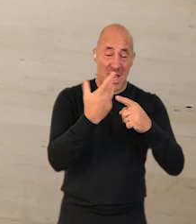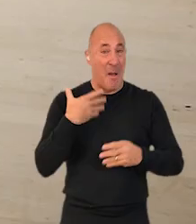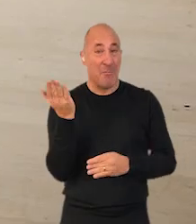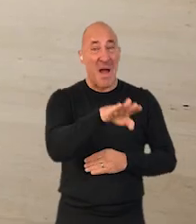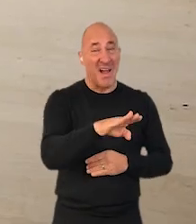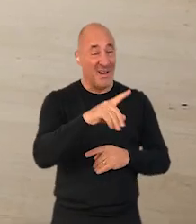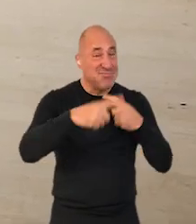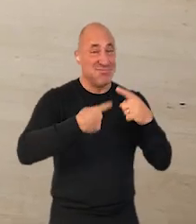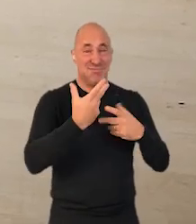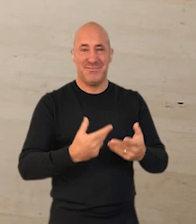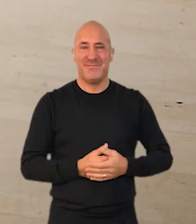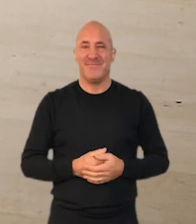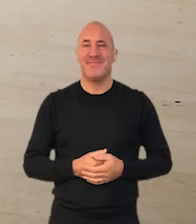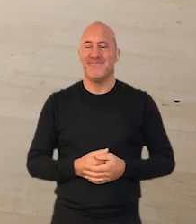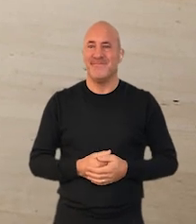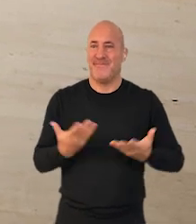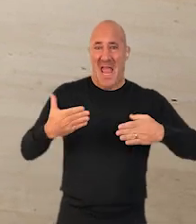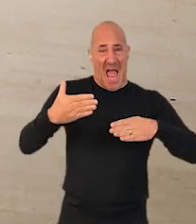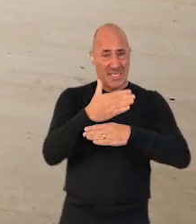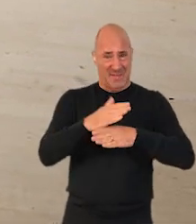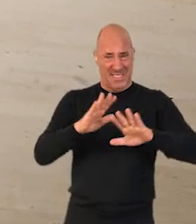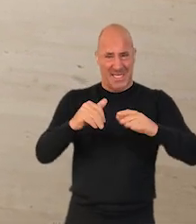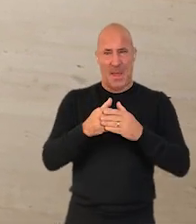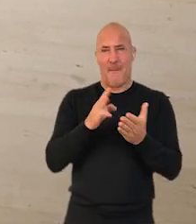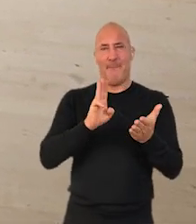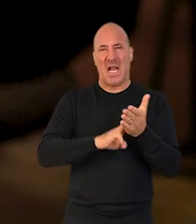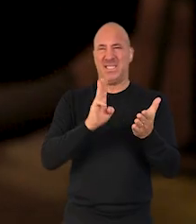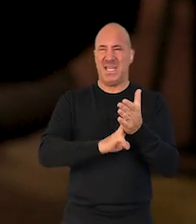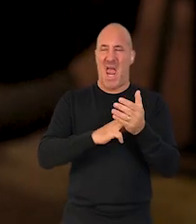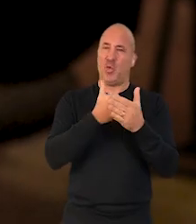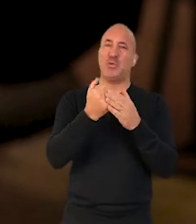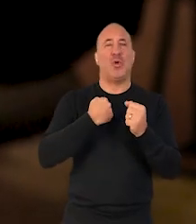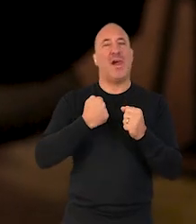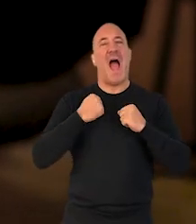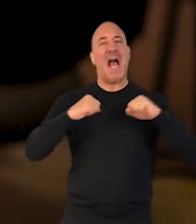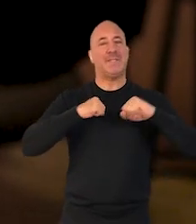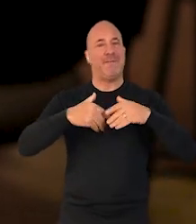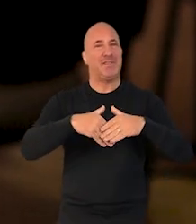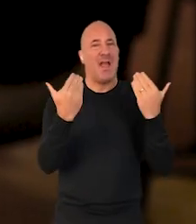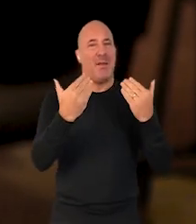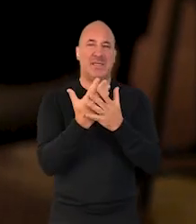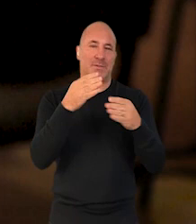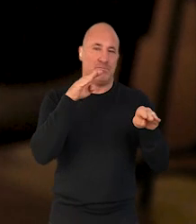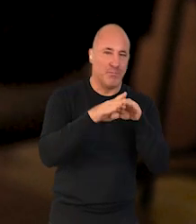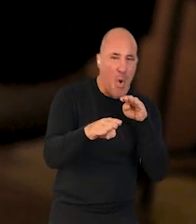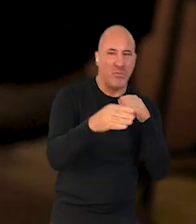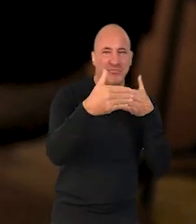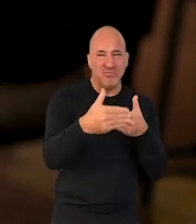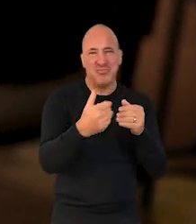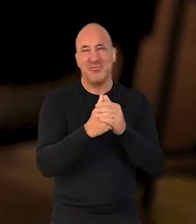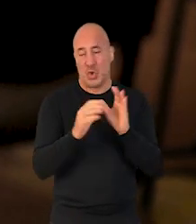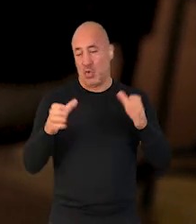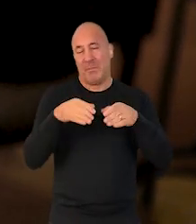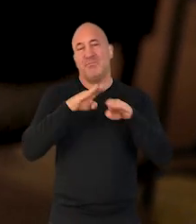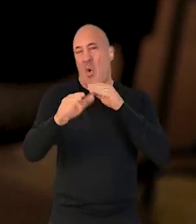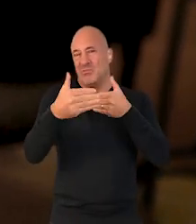to go back again next year. Yeah, so activity-wise, Monday generally is our active day, so we do